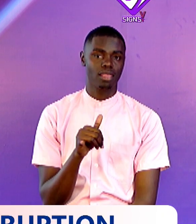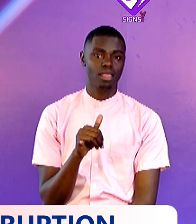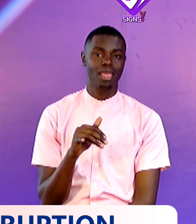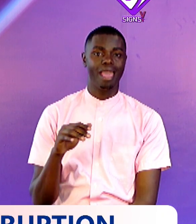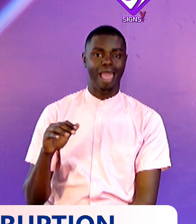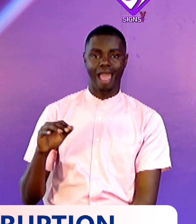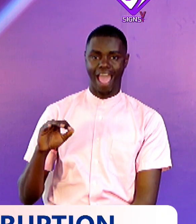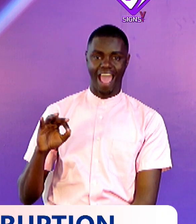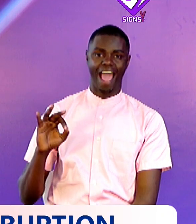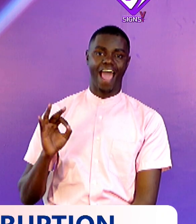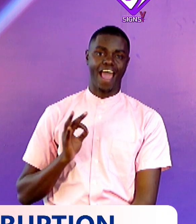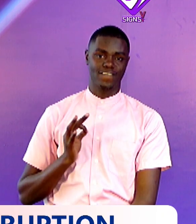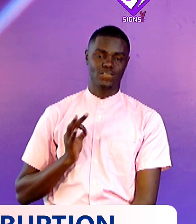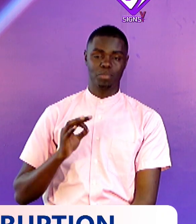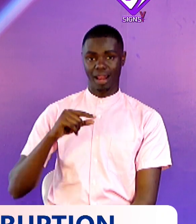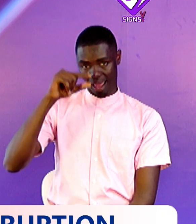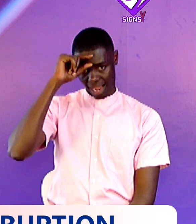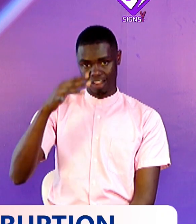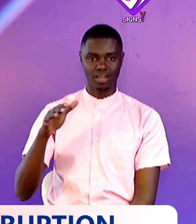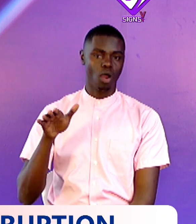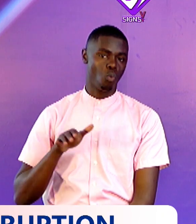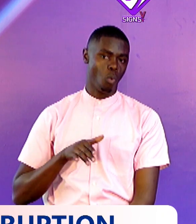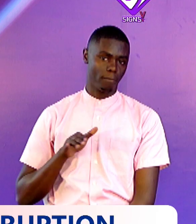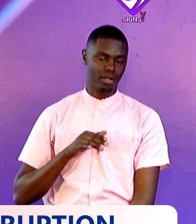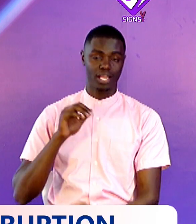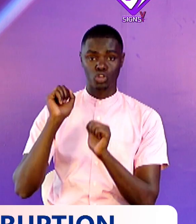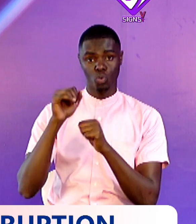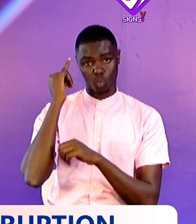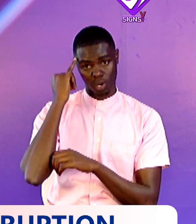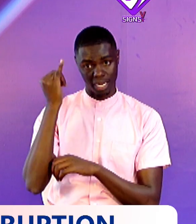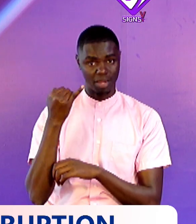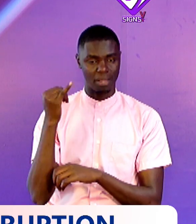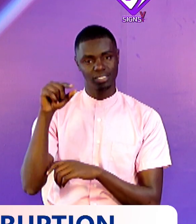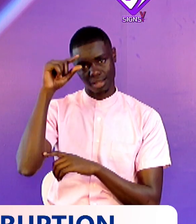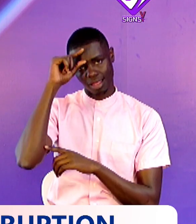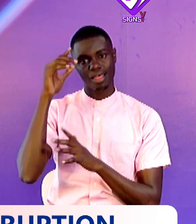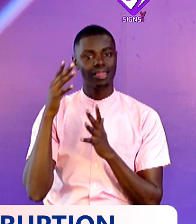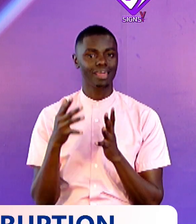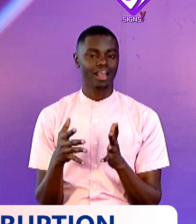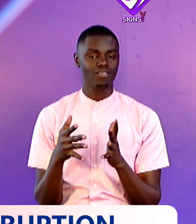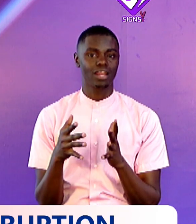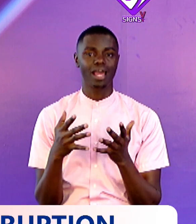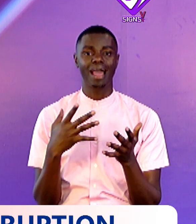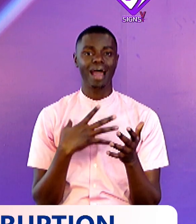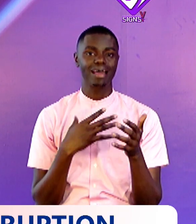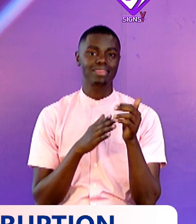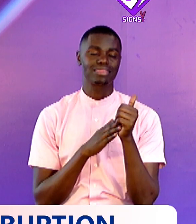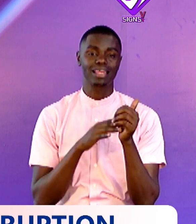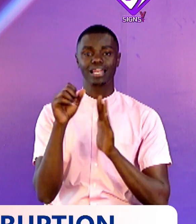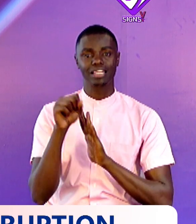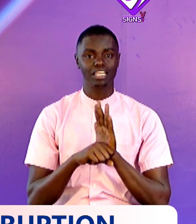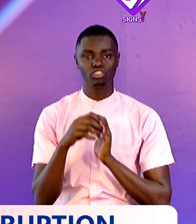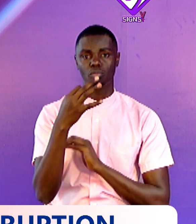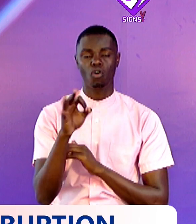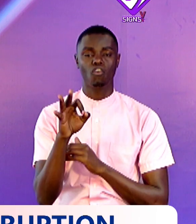a female or Right. a woman, and you can imagine the governance or the leadership of a woman.